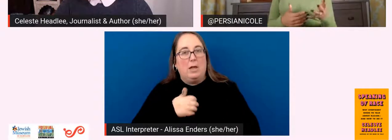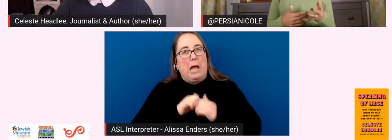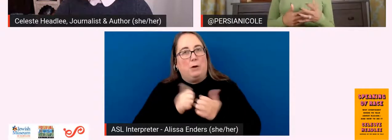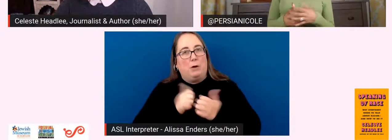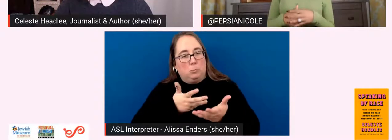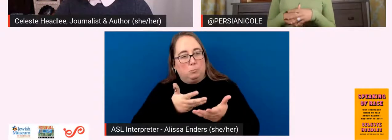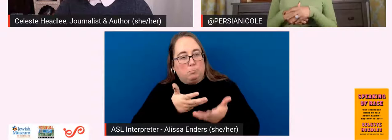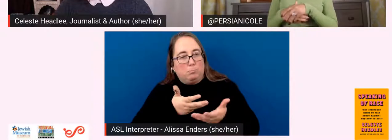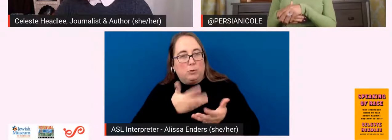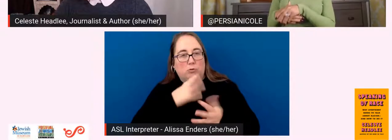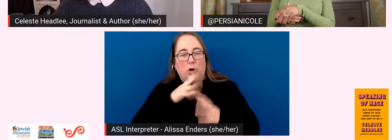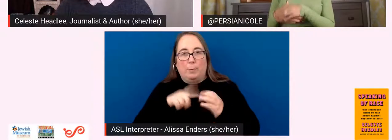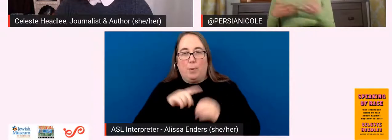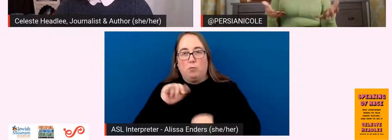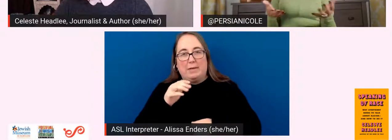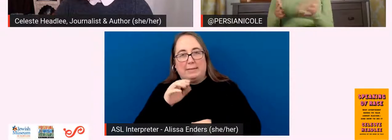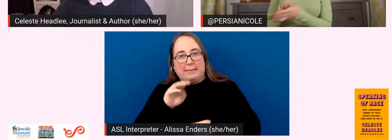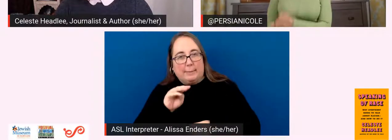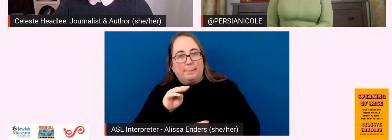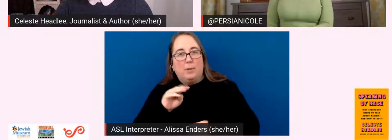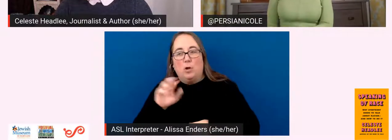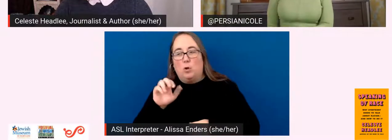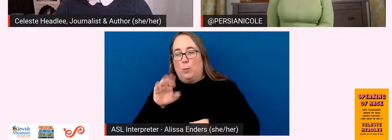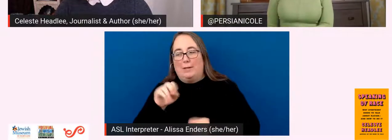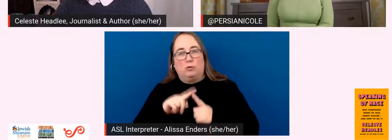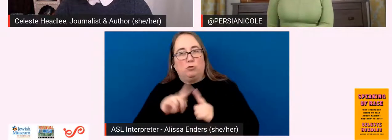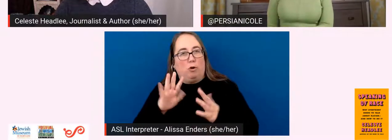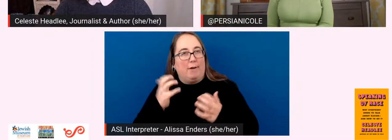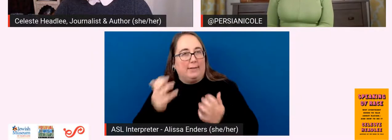about racism and racial injustice to your audience?